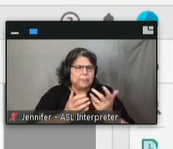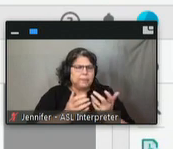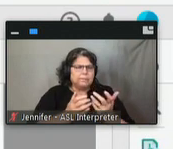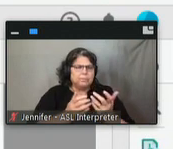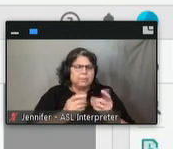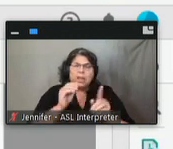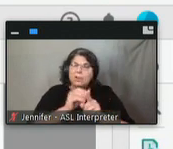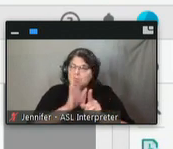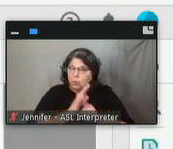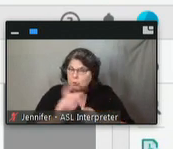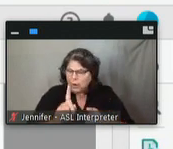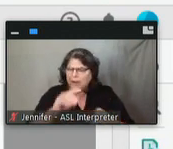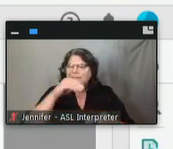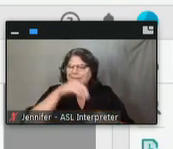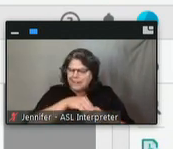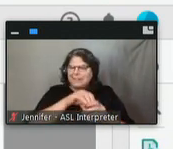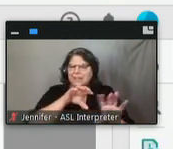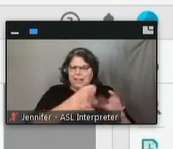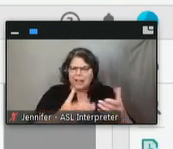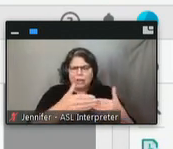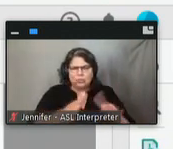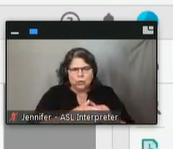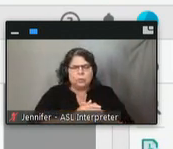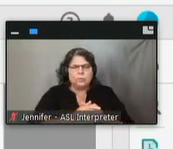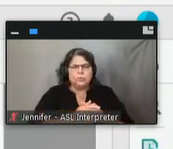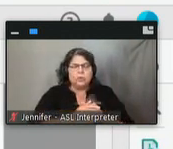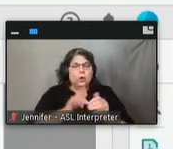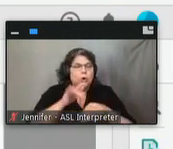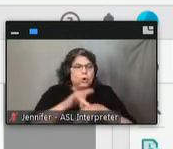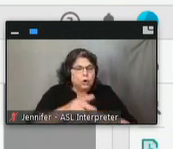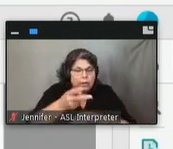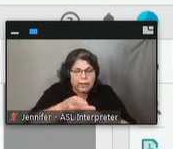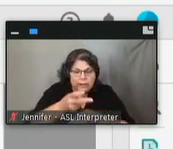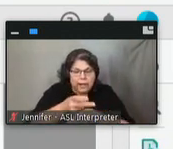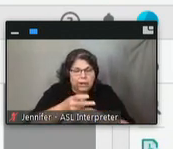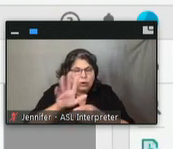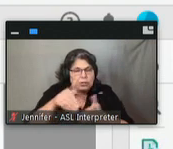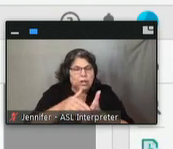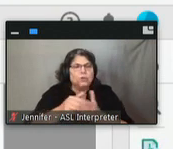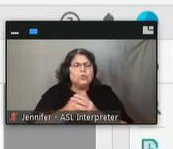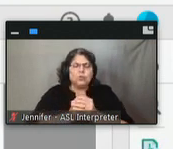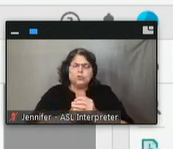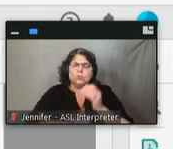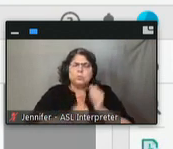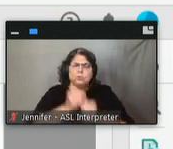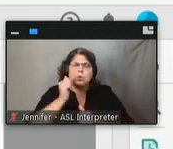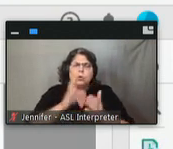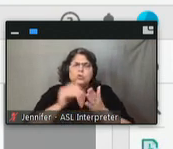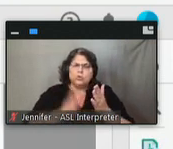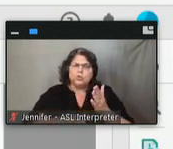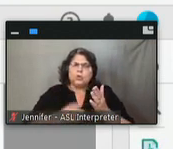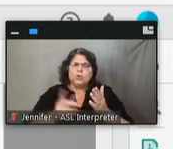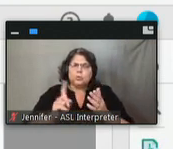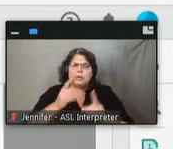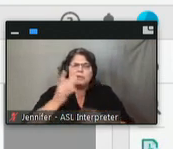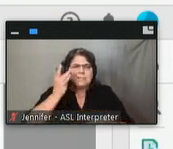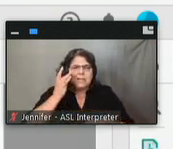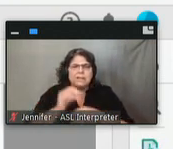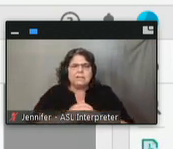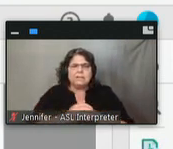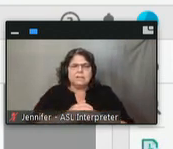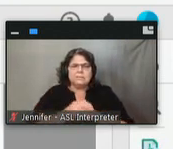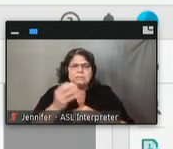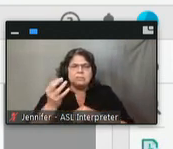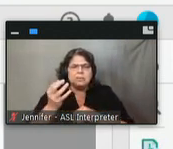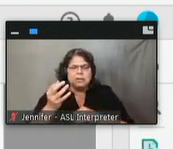had 5 early care and learning centers with the majority of students, 19, 5 staff members, and 11